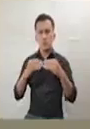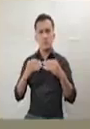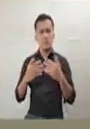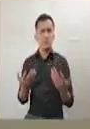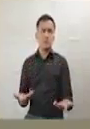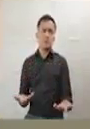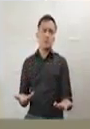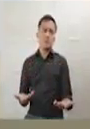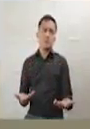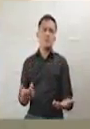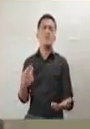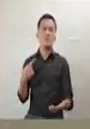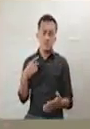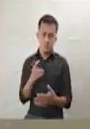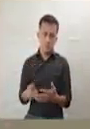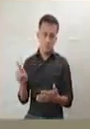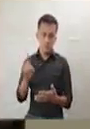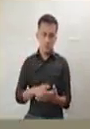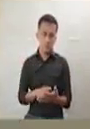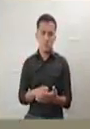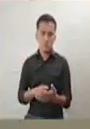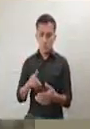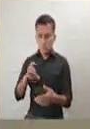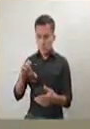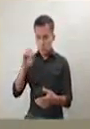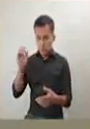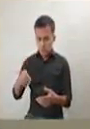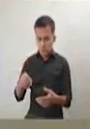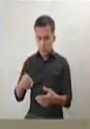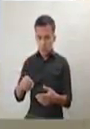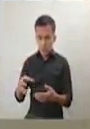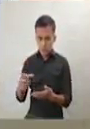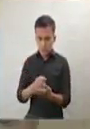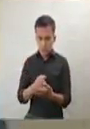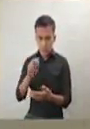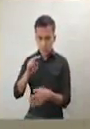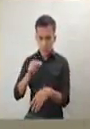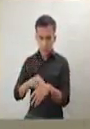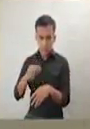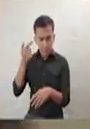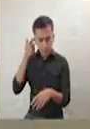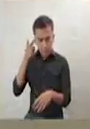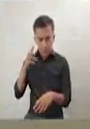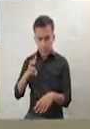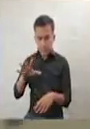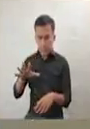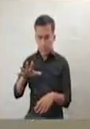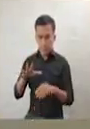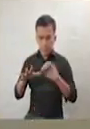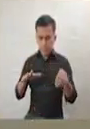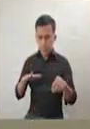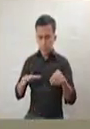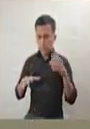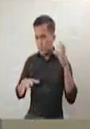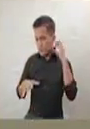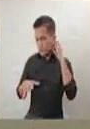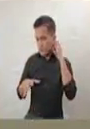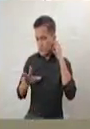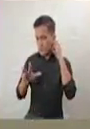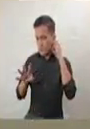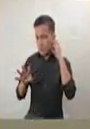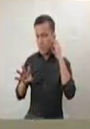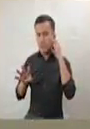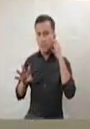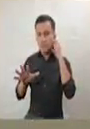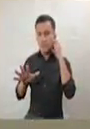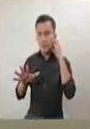a discrimination. Out of 100% income of the national government, 65% came from Mindanao, 35% Luzon and Visayas.